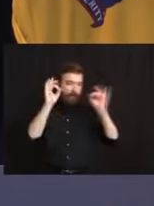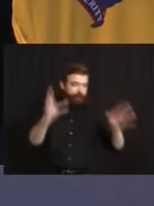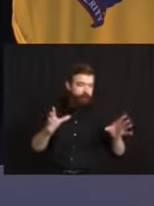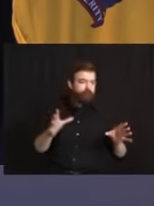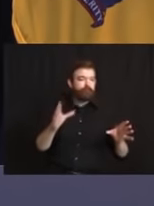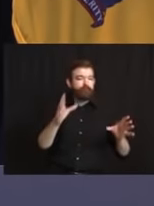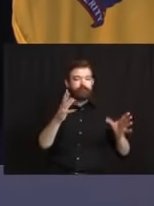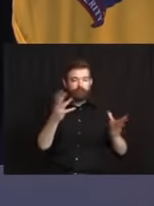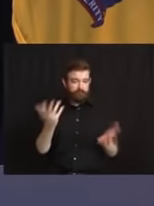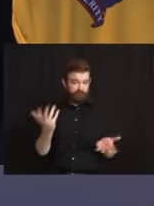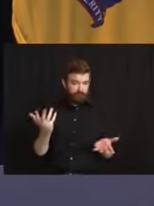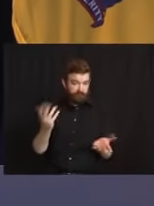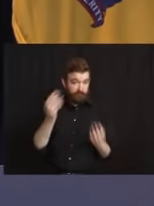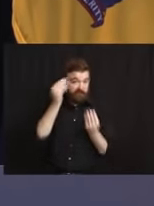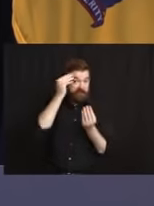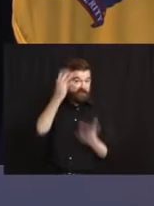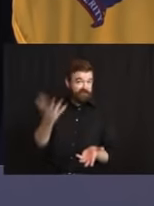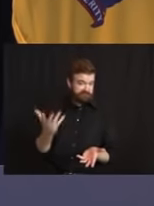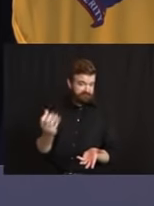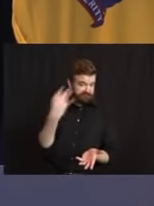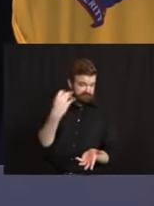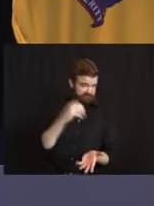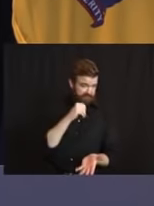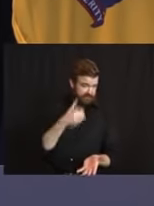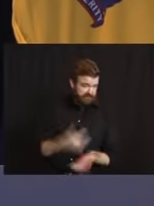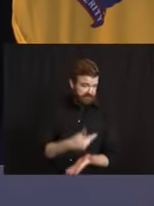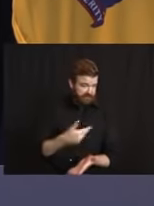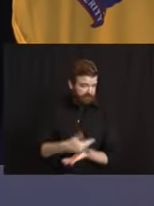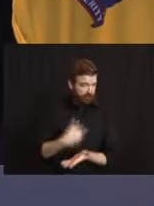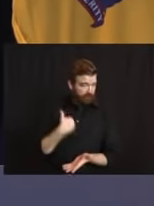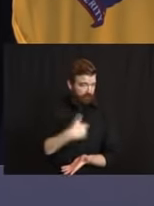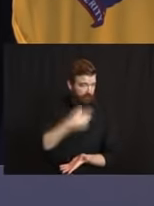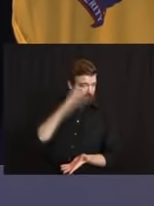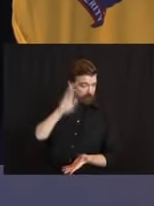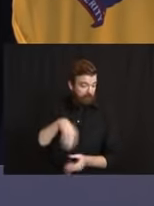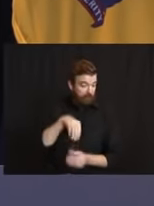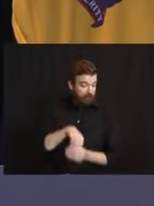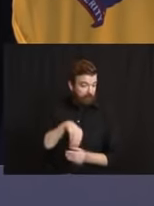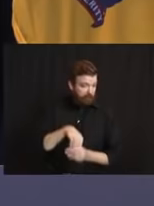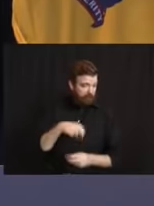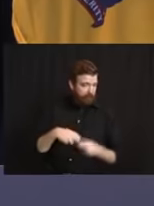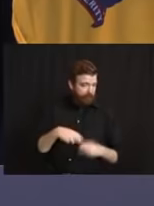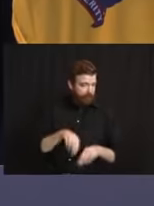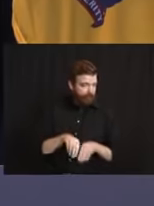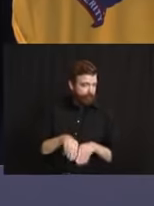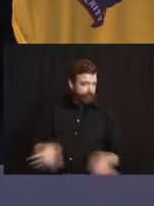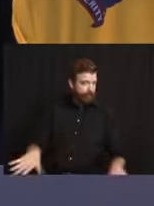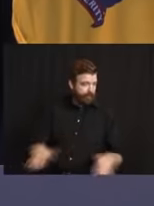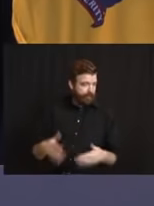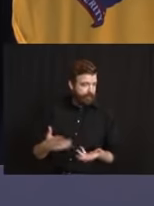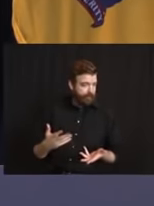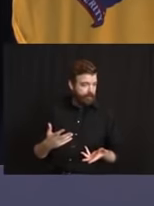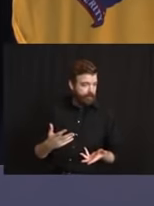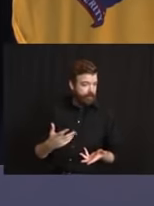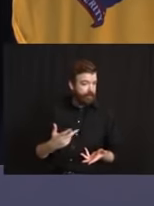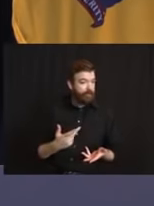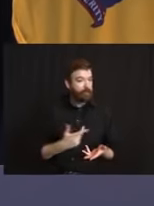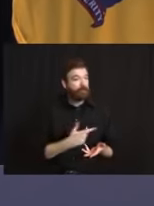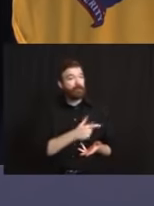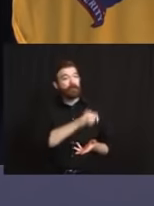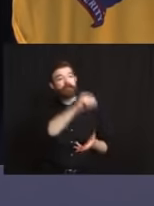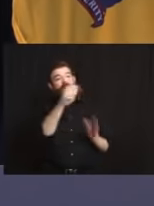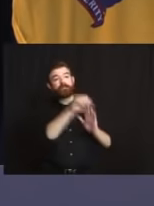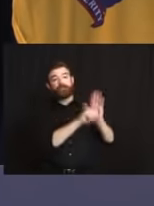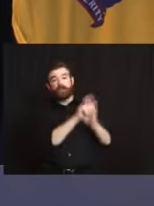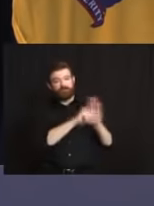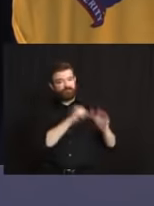that indoor problems exist, and the problems we're seeing in indoor states are not because of restaurants solely. If